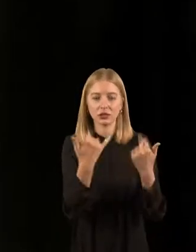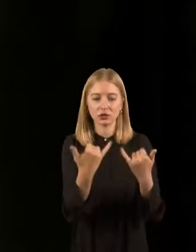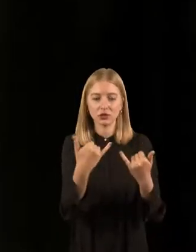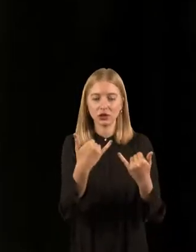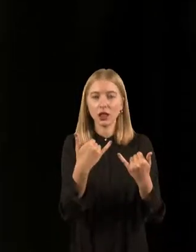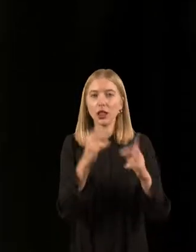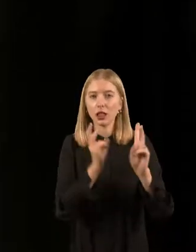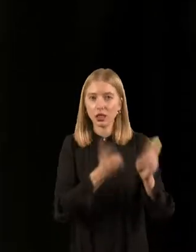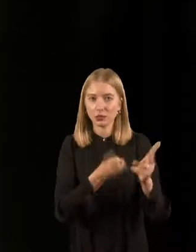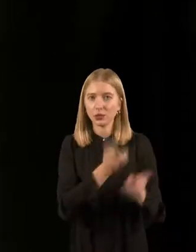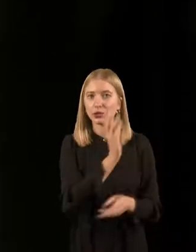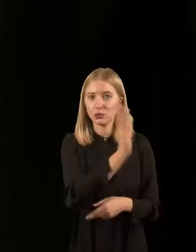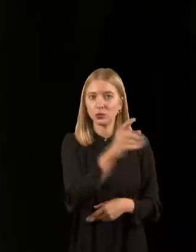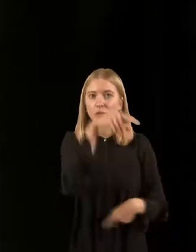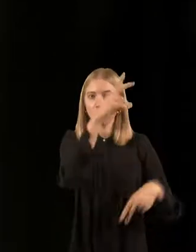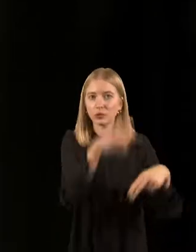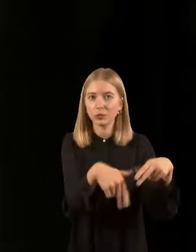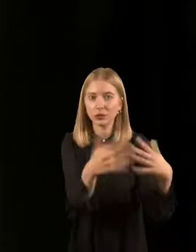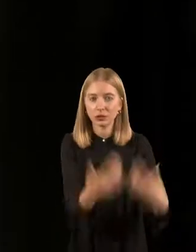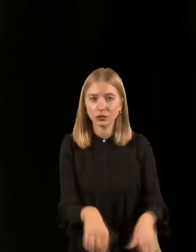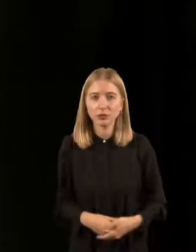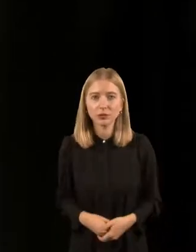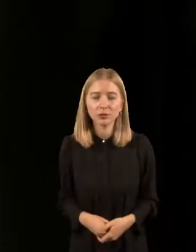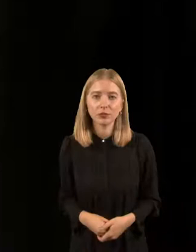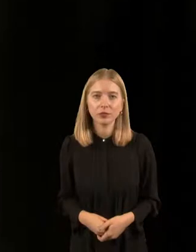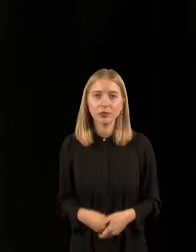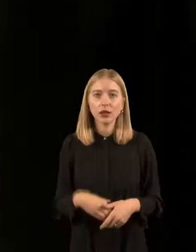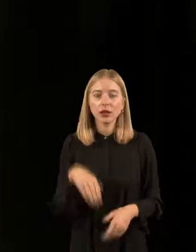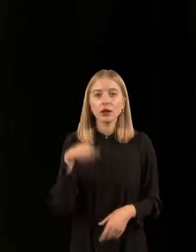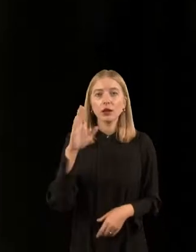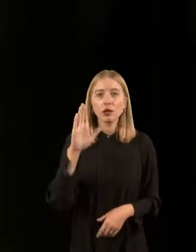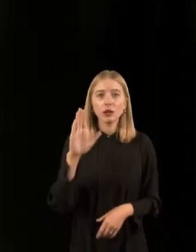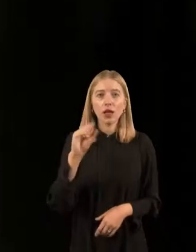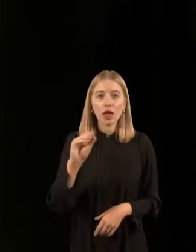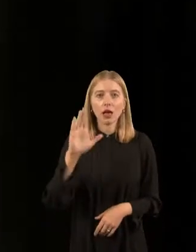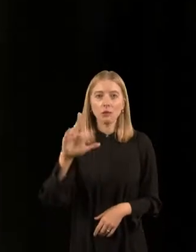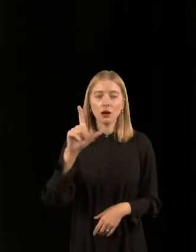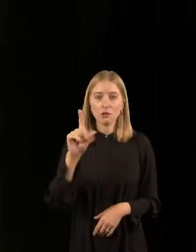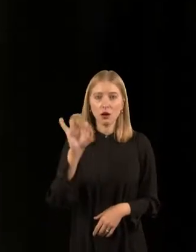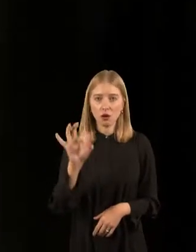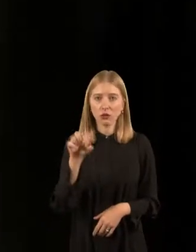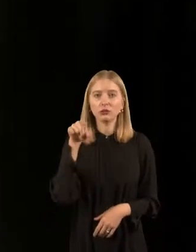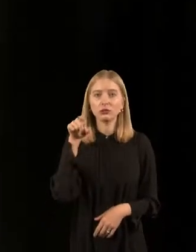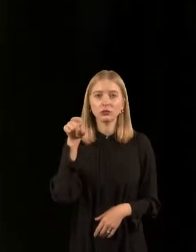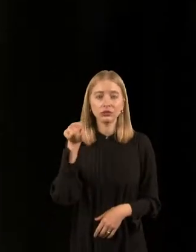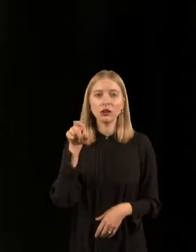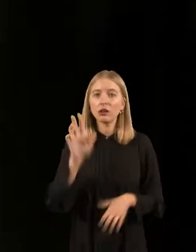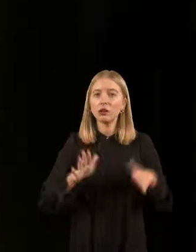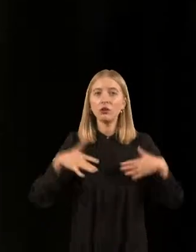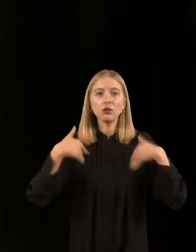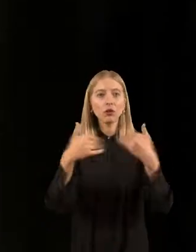agenda in this area. So going back to recommendations,